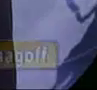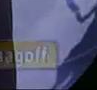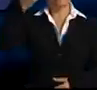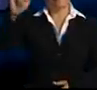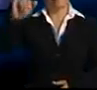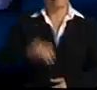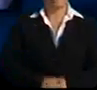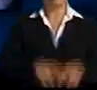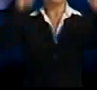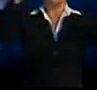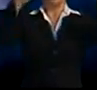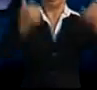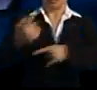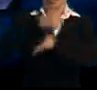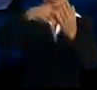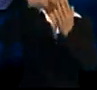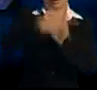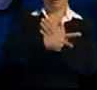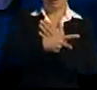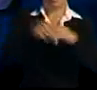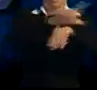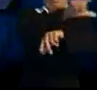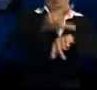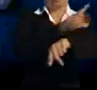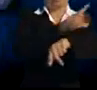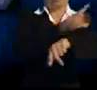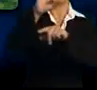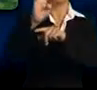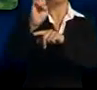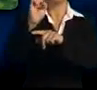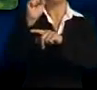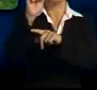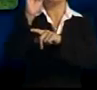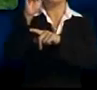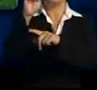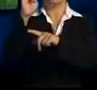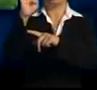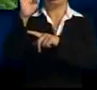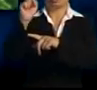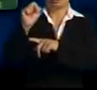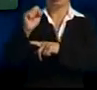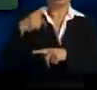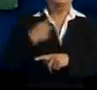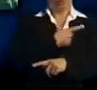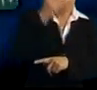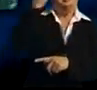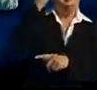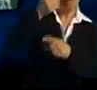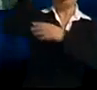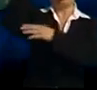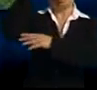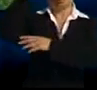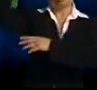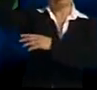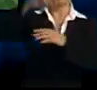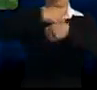Hi, the topic of today's program is land and its resources. We are all aware that God has created